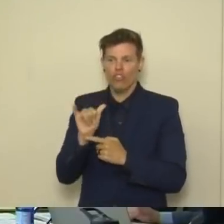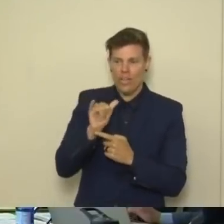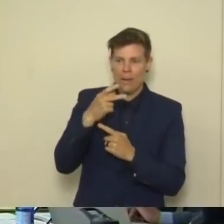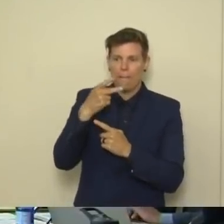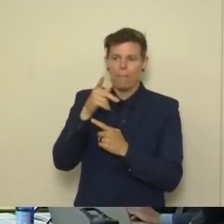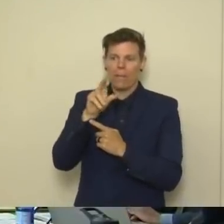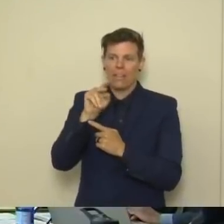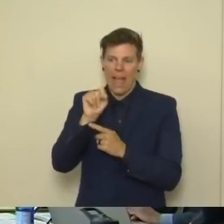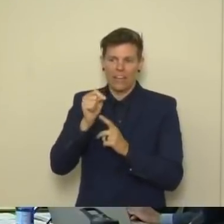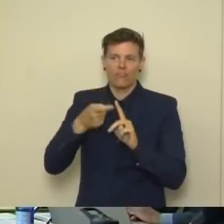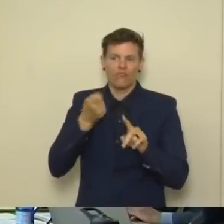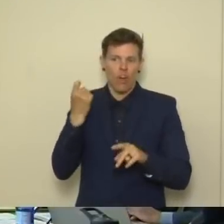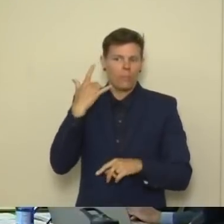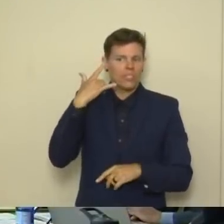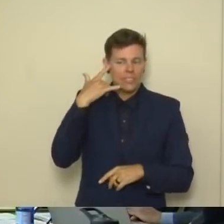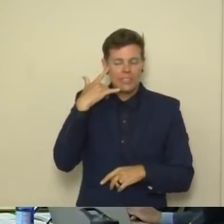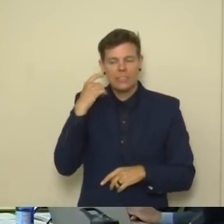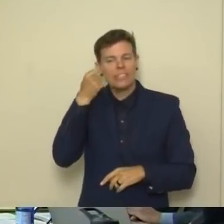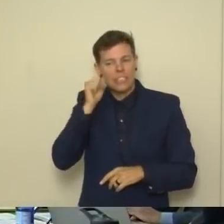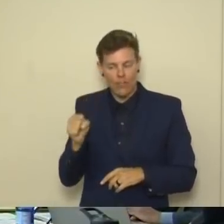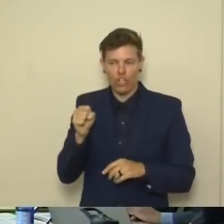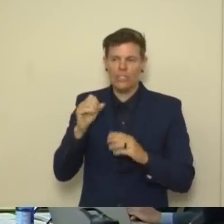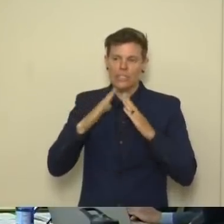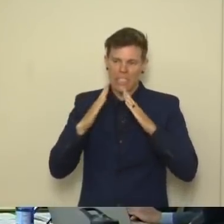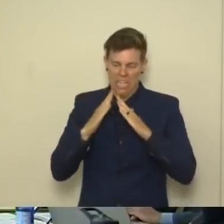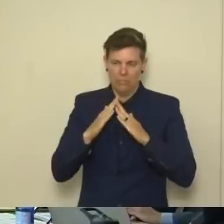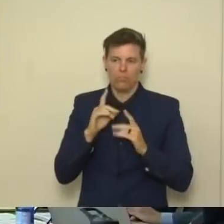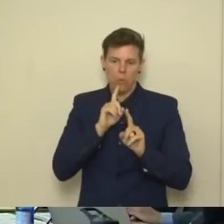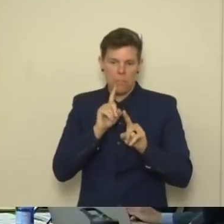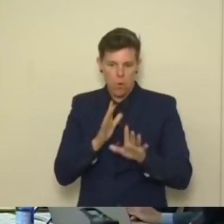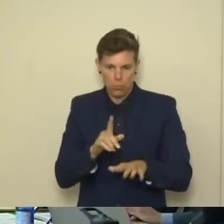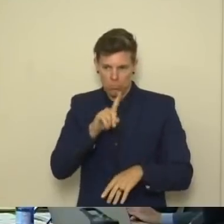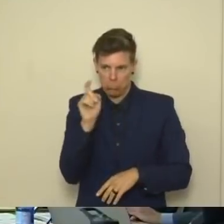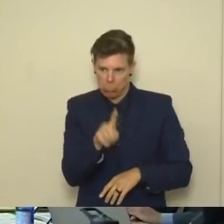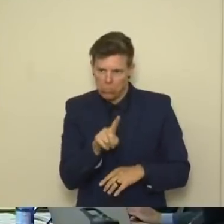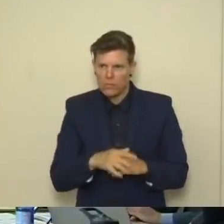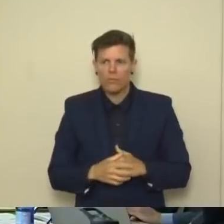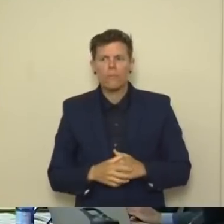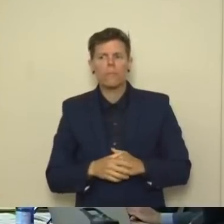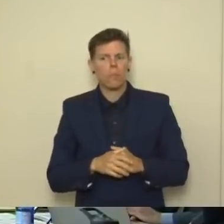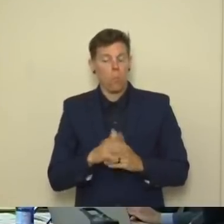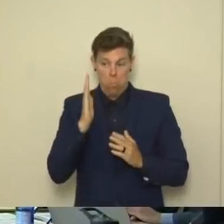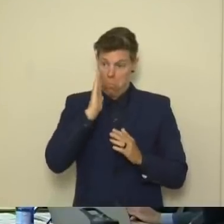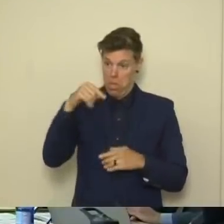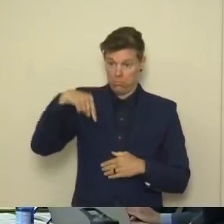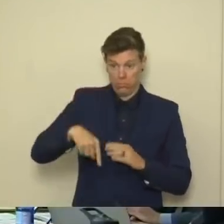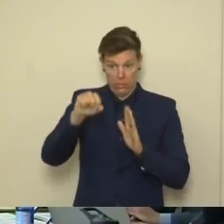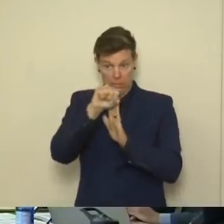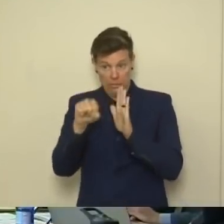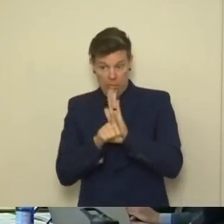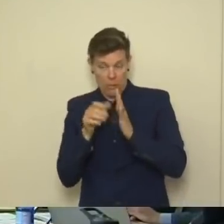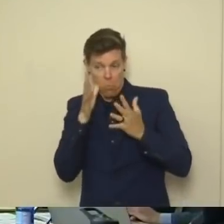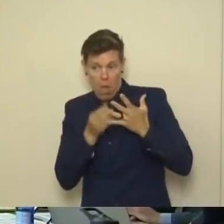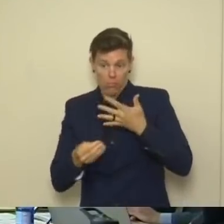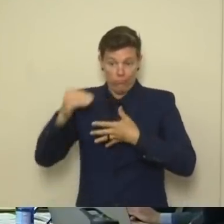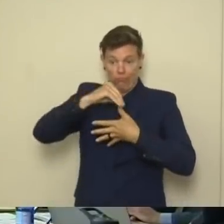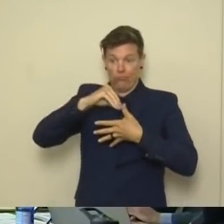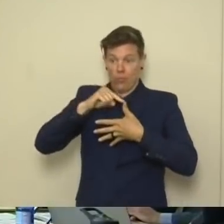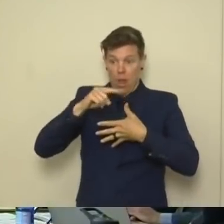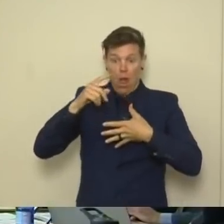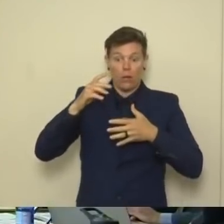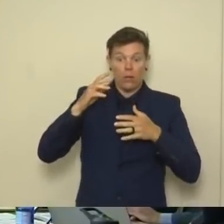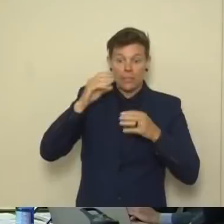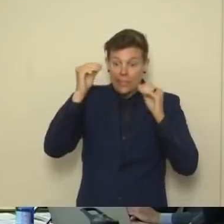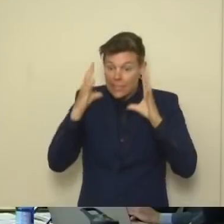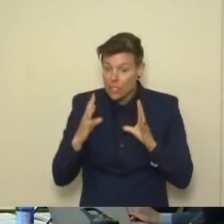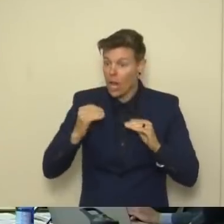asks, will the state be prioritizing the return of test results for educators and school children, what the expected turnaround